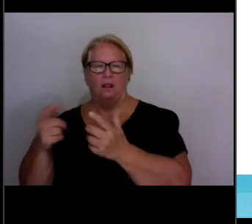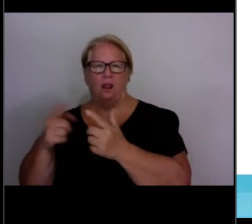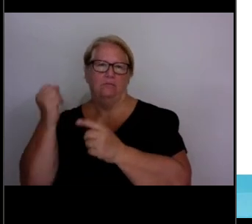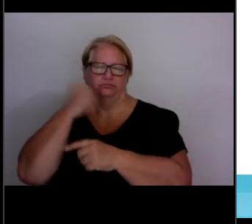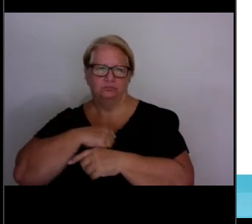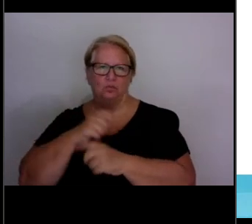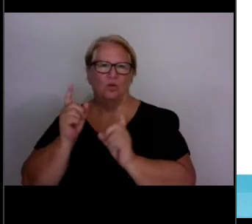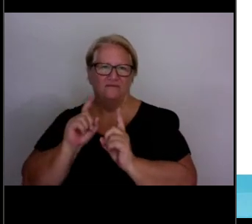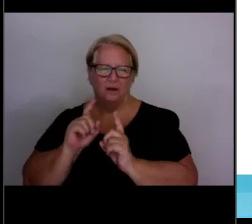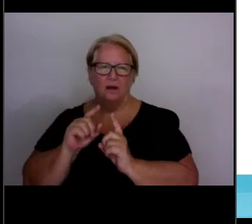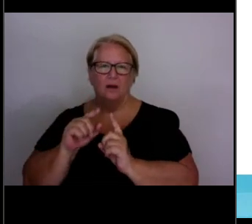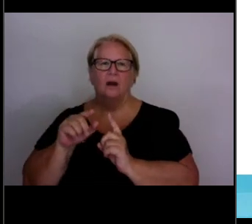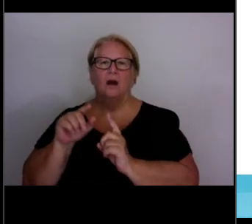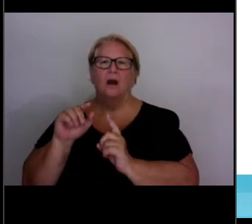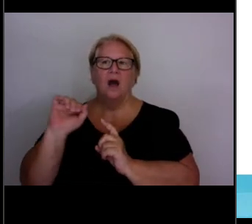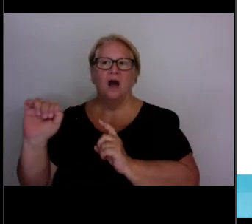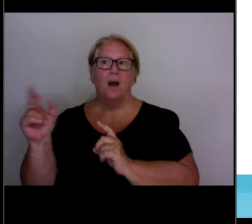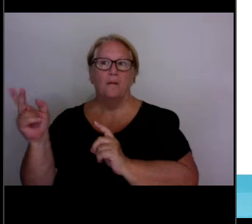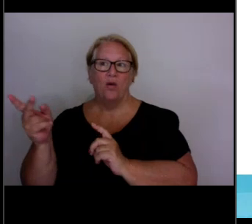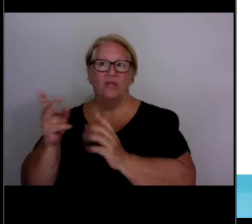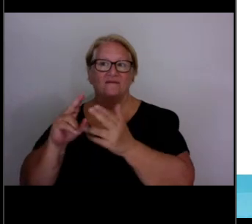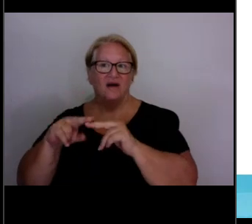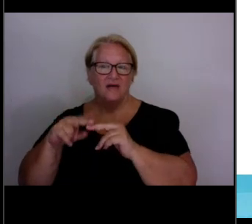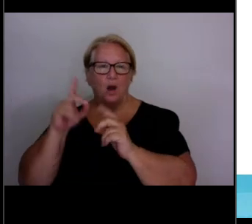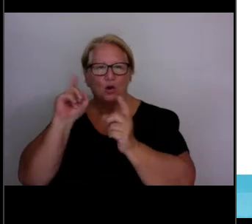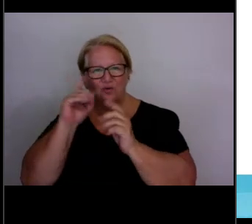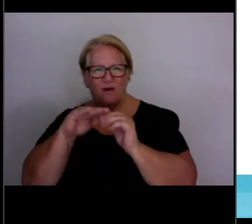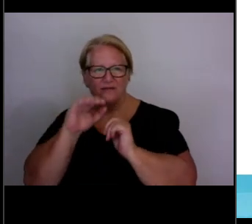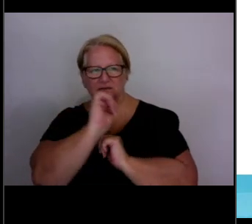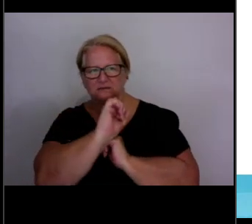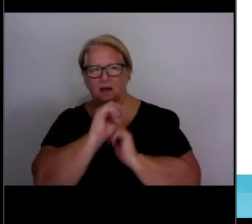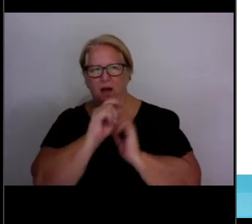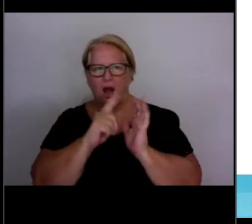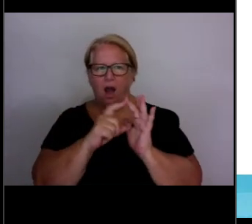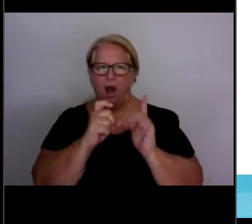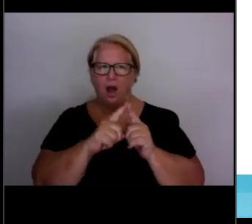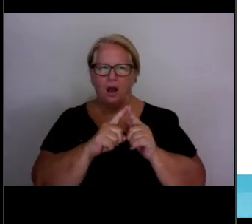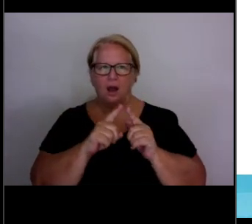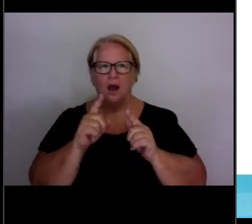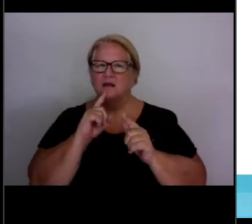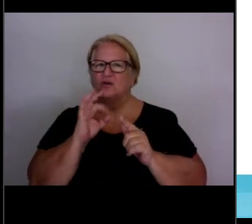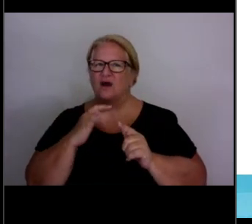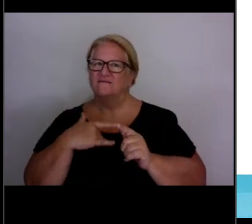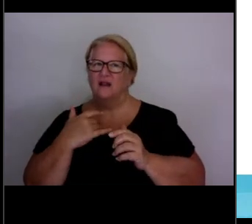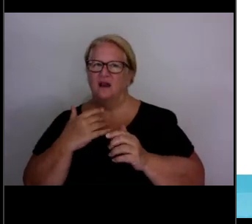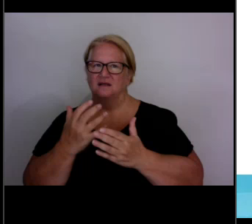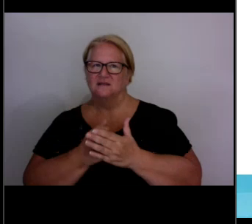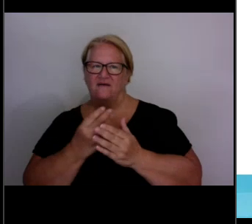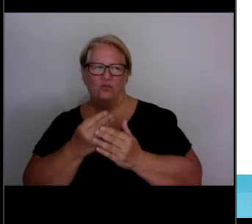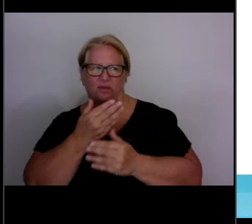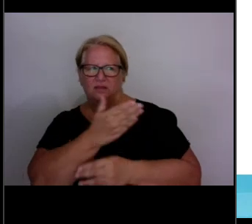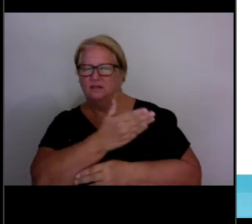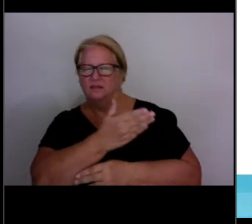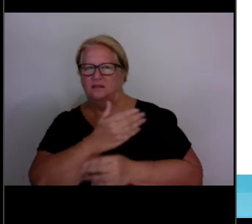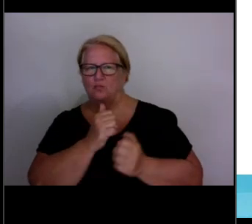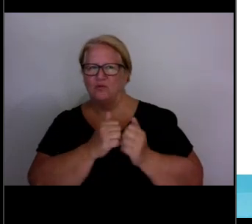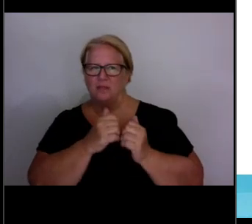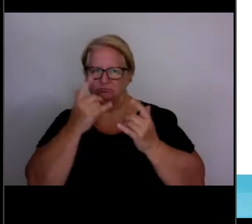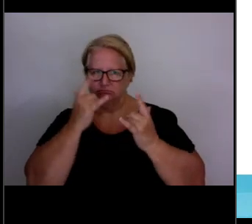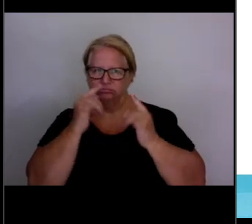main concern was the ice use. And the brother really didn't feel safe at home any longer. And he was also, he had a